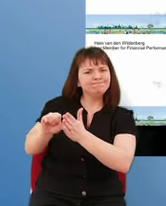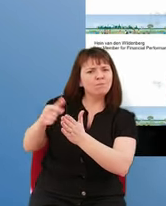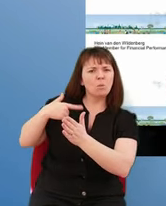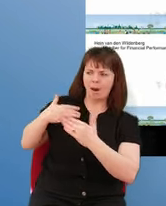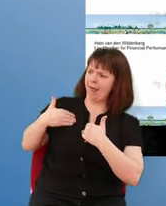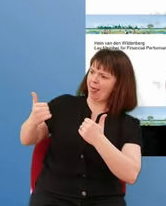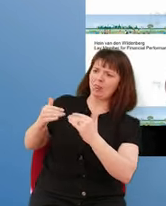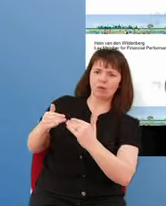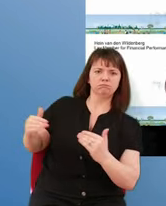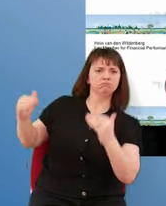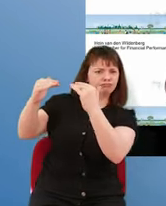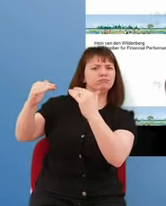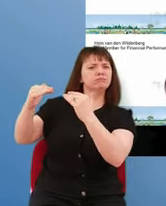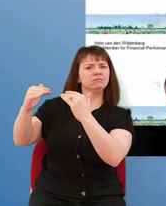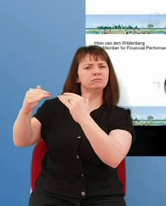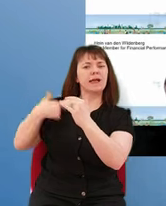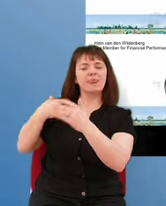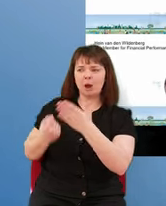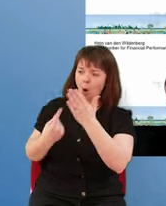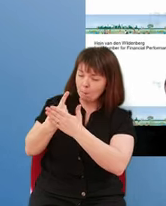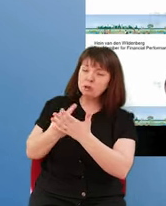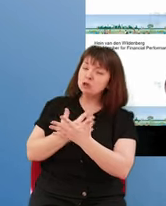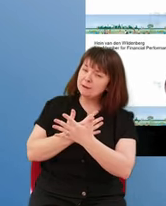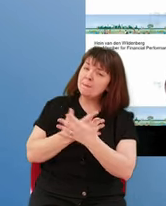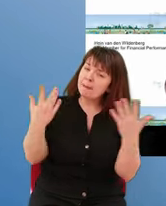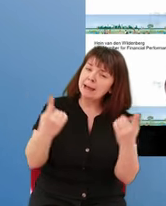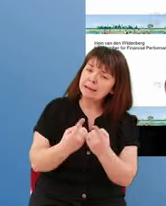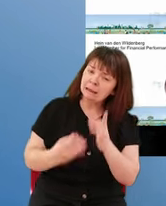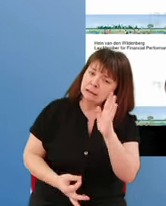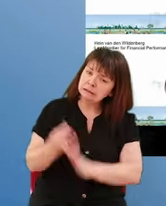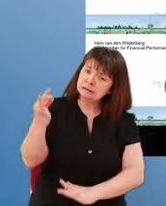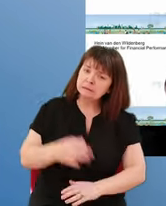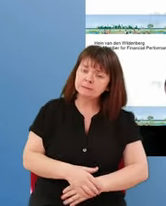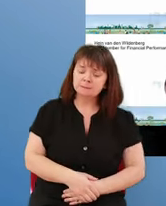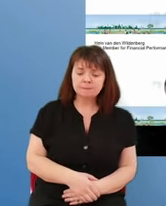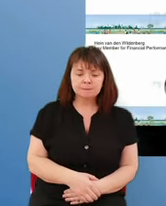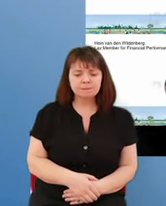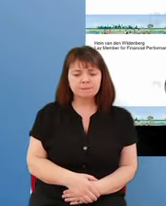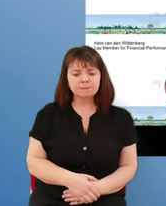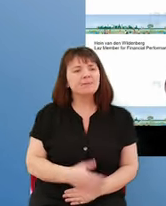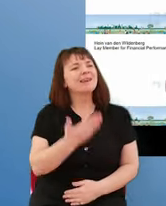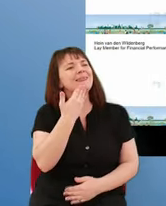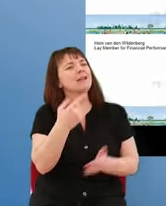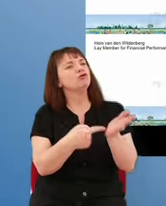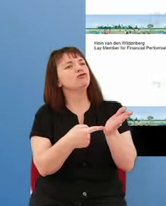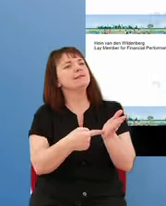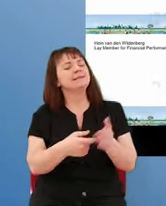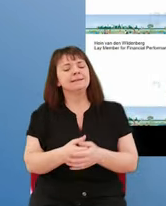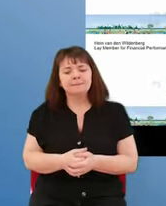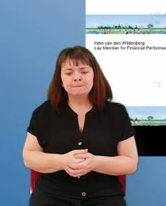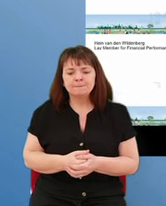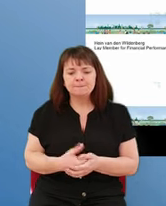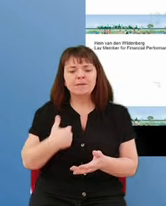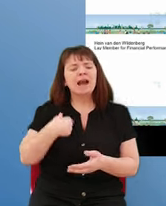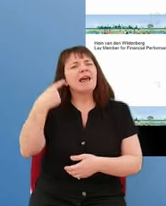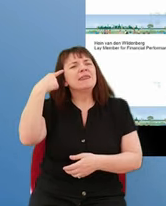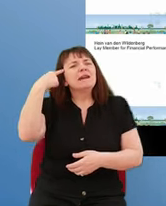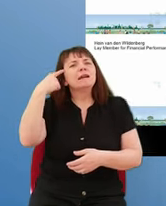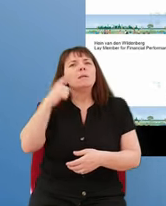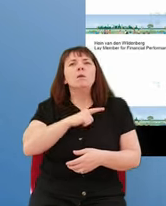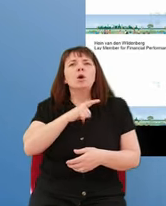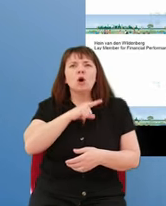Thank you, Tracy. I think because the TIA report would have gone through audit committee, and they will be monitoring closing